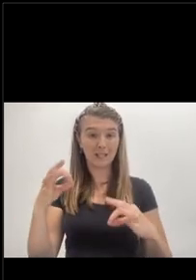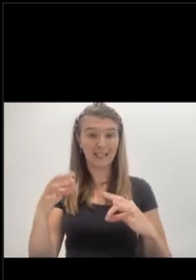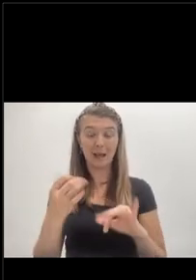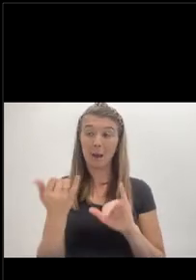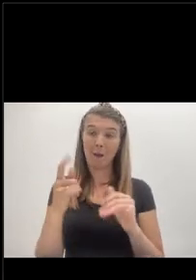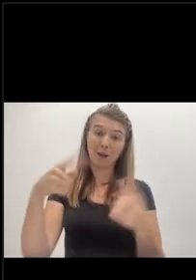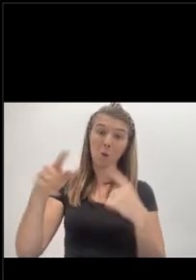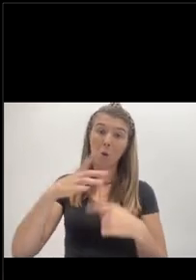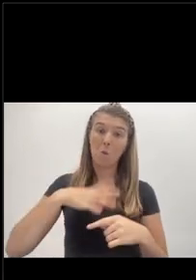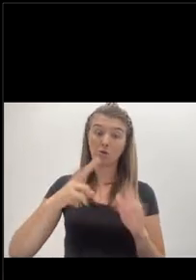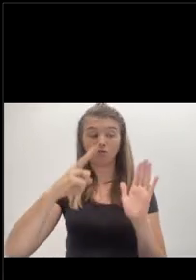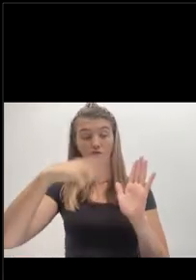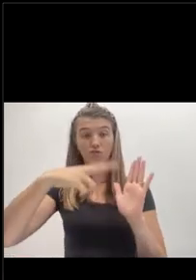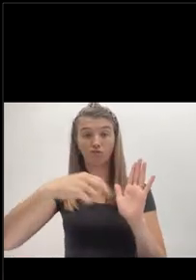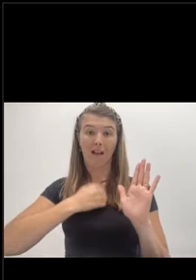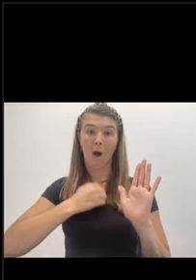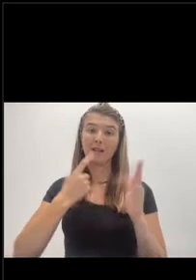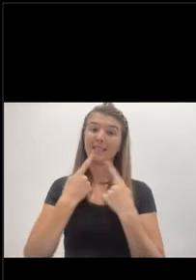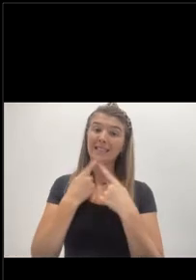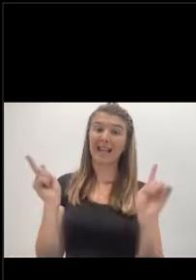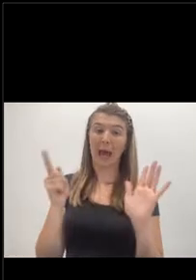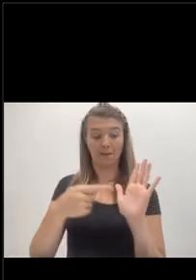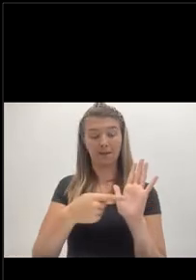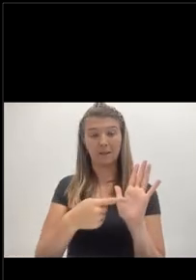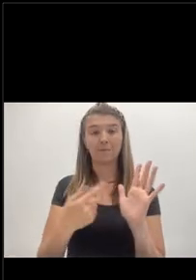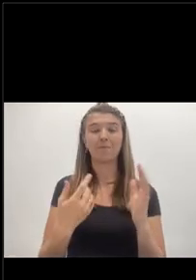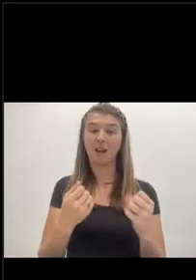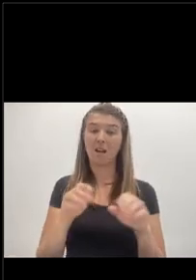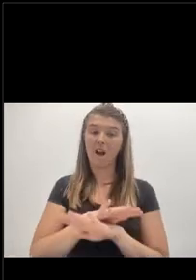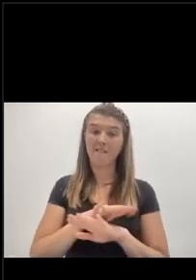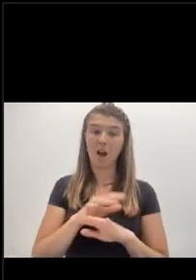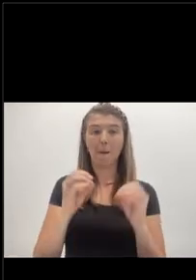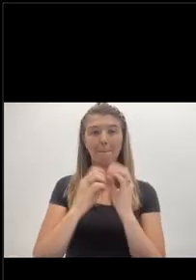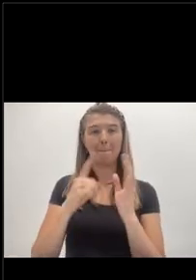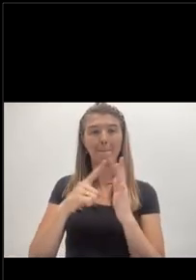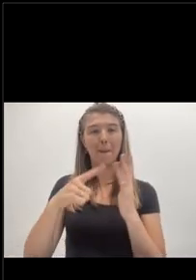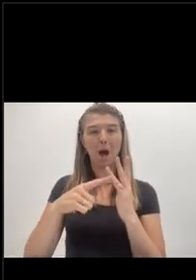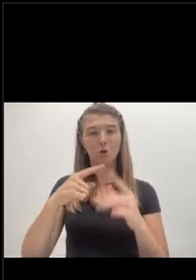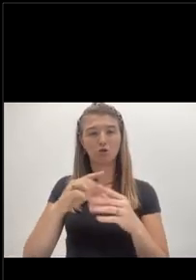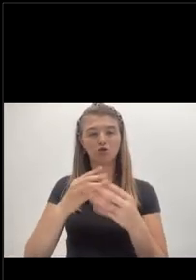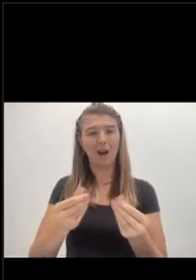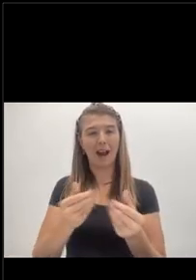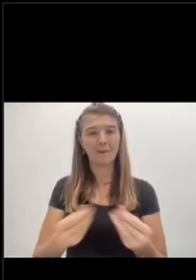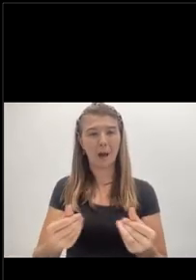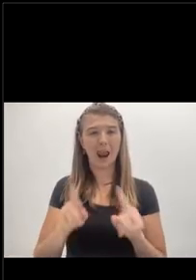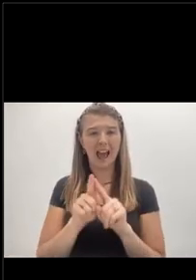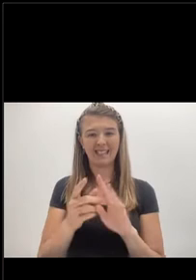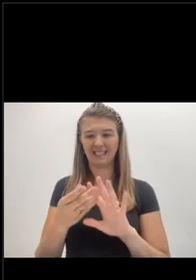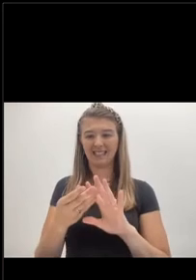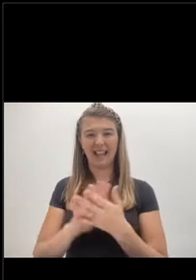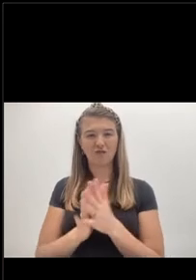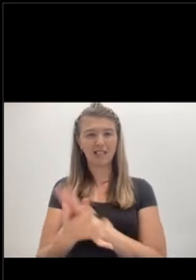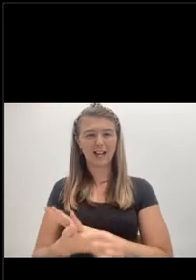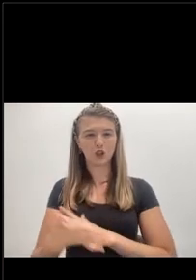to, online. They cover the topics of biodegradability and degradation of plastics. And our website also has our